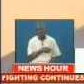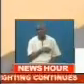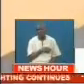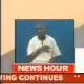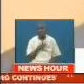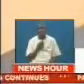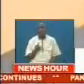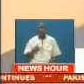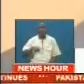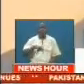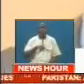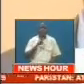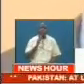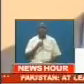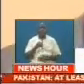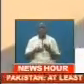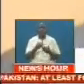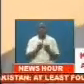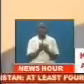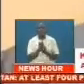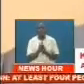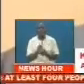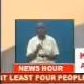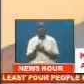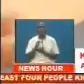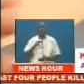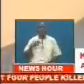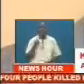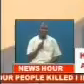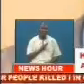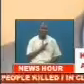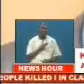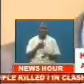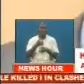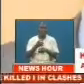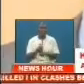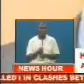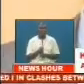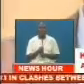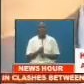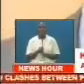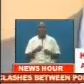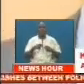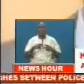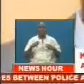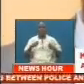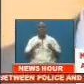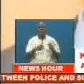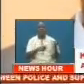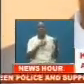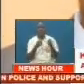we are going through this process to enable us to acquire nuclear power plant for